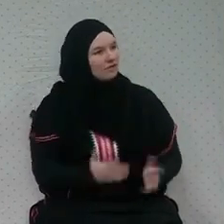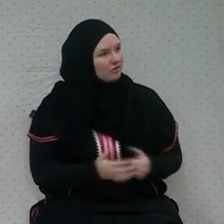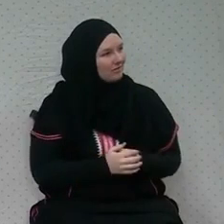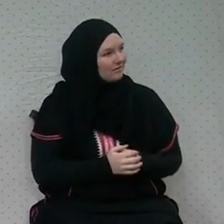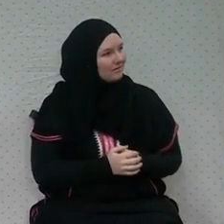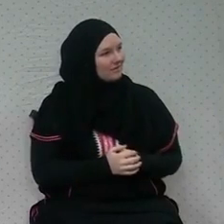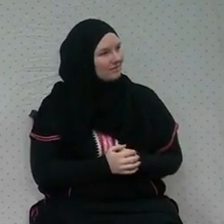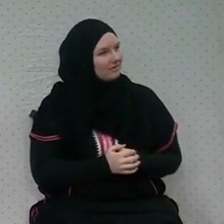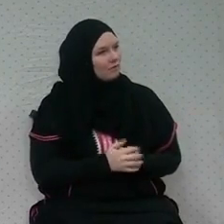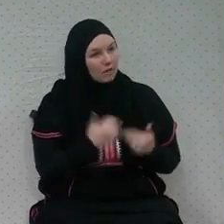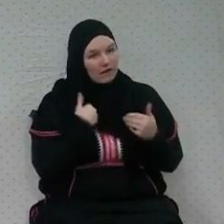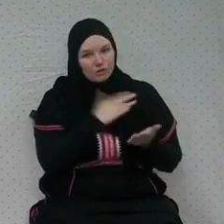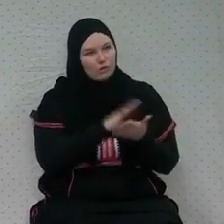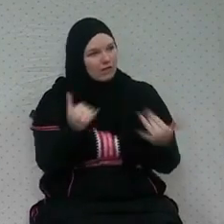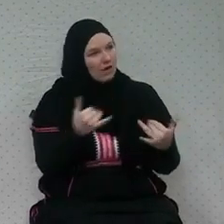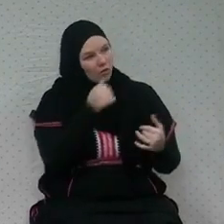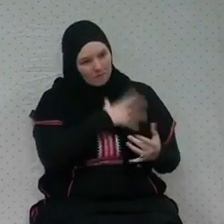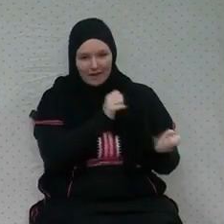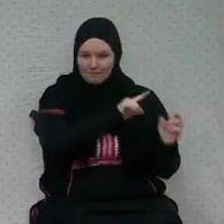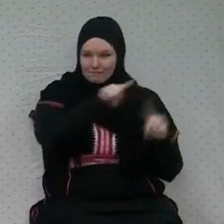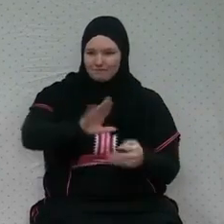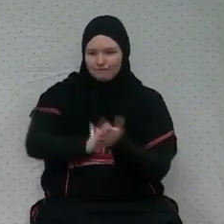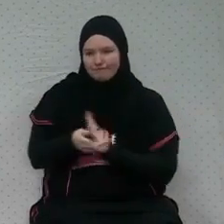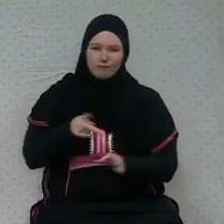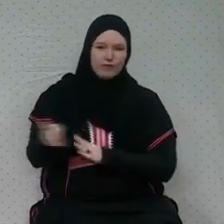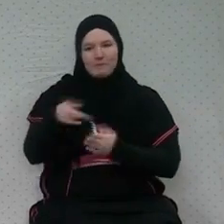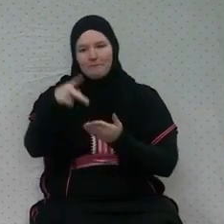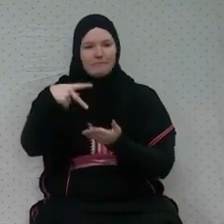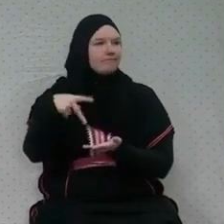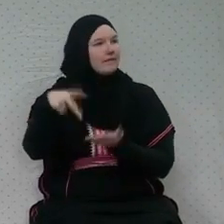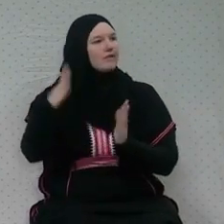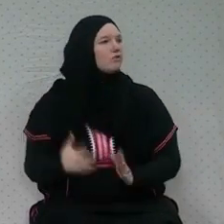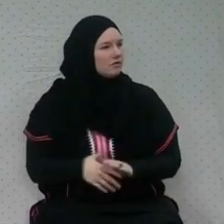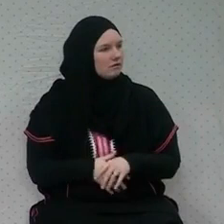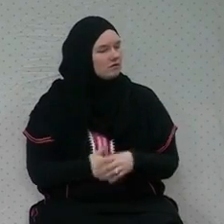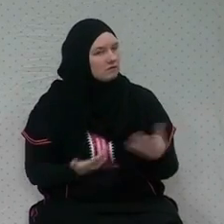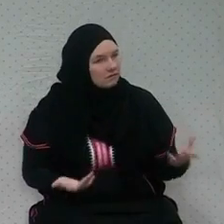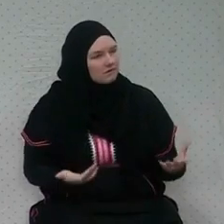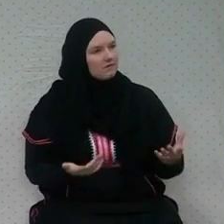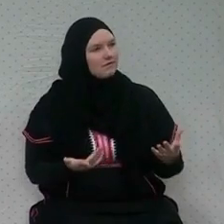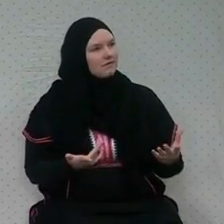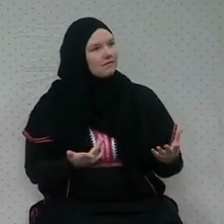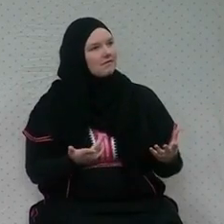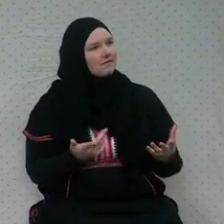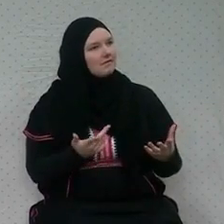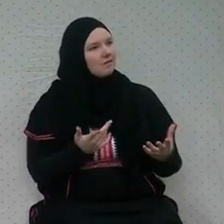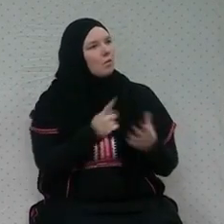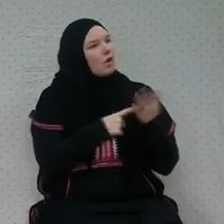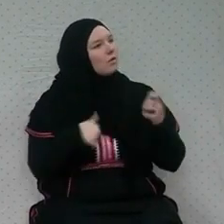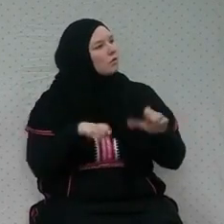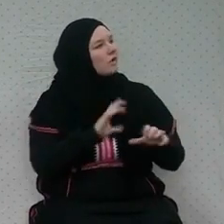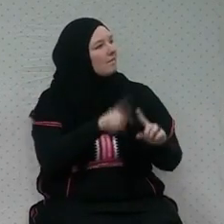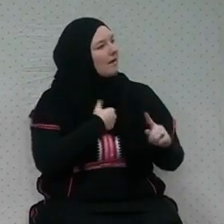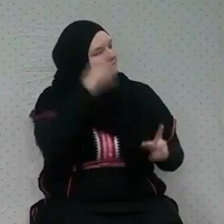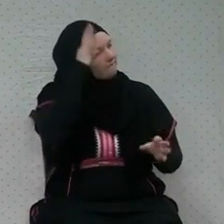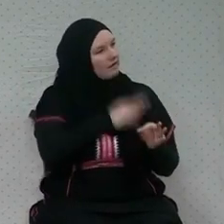exemplary mothers, to join the school, apply. So we have to be careful. What are we doing to our faith? What are we